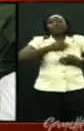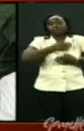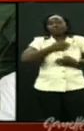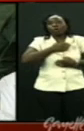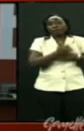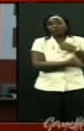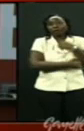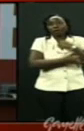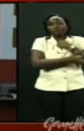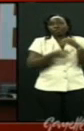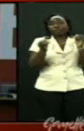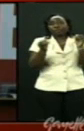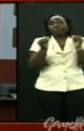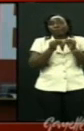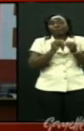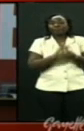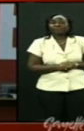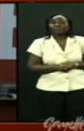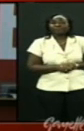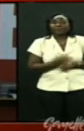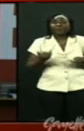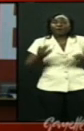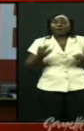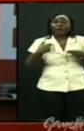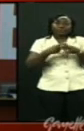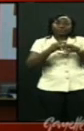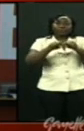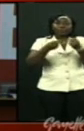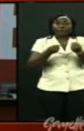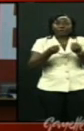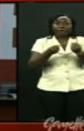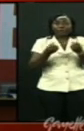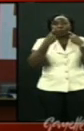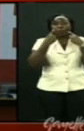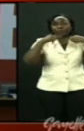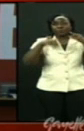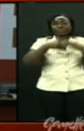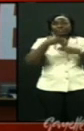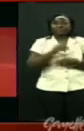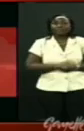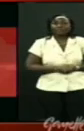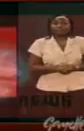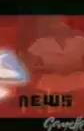yeah. Don't go anywhere. When we get back from the break, regional news and more.